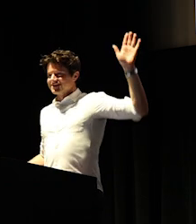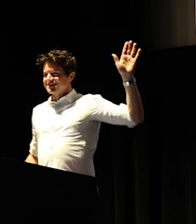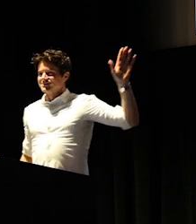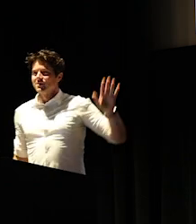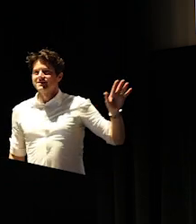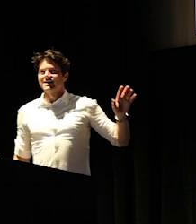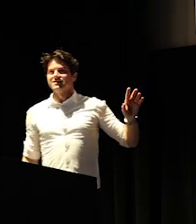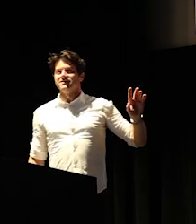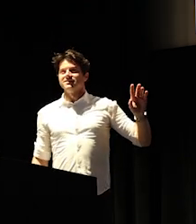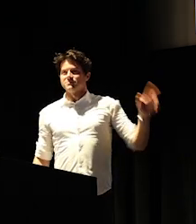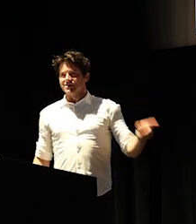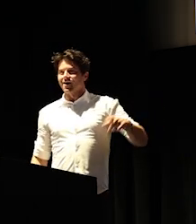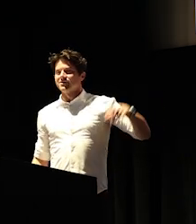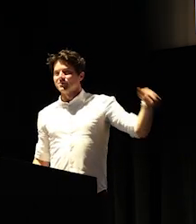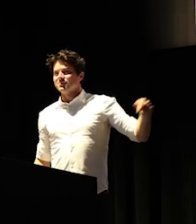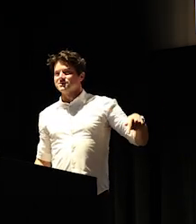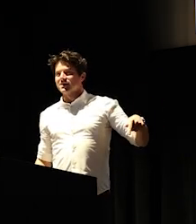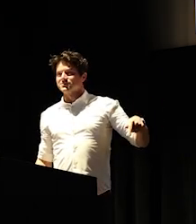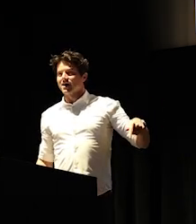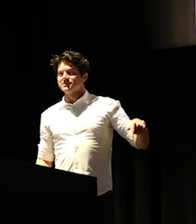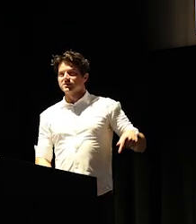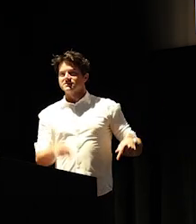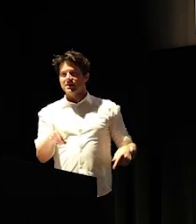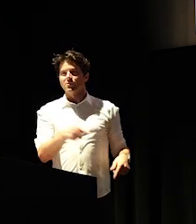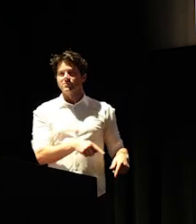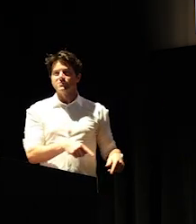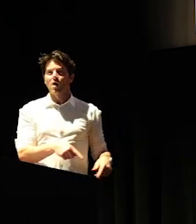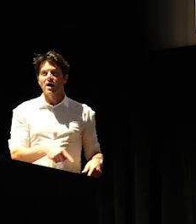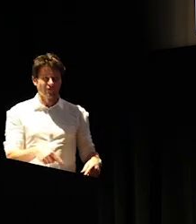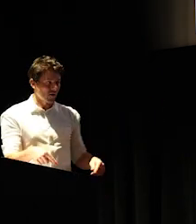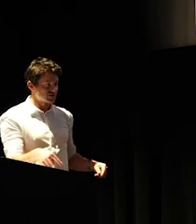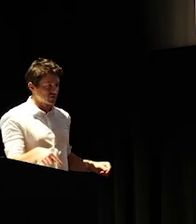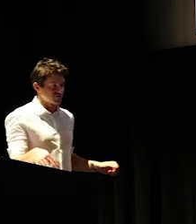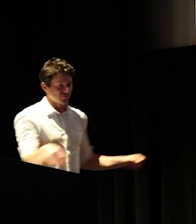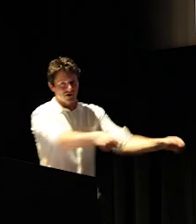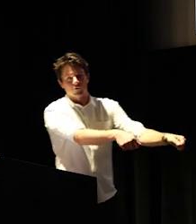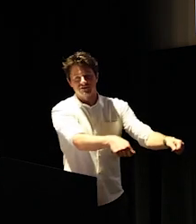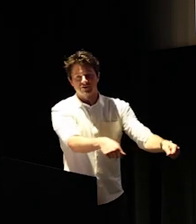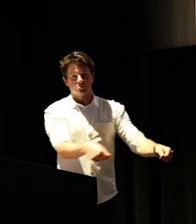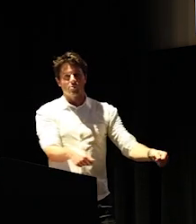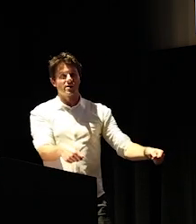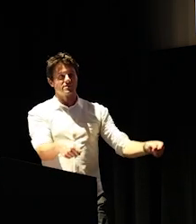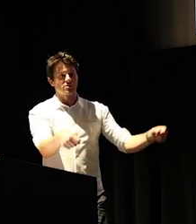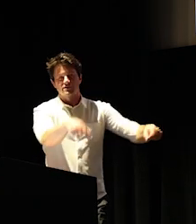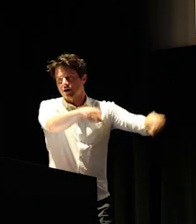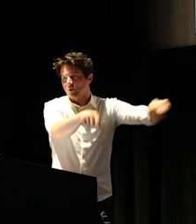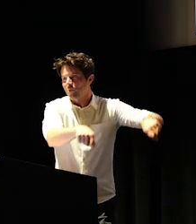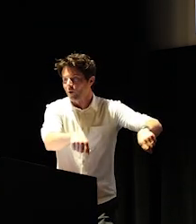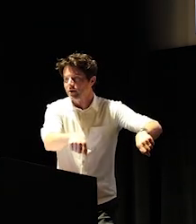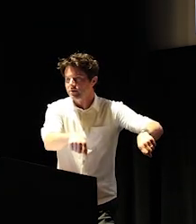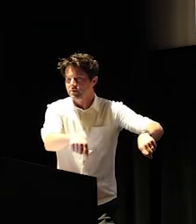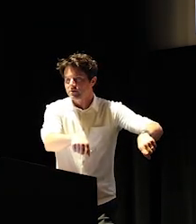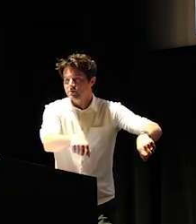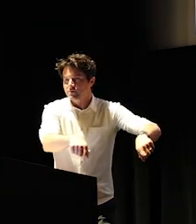you, great. So one thing that is really hard in a really busy restaurant is when the table orders the wine for all the servers to run to one central point in the middle of the dining room